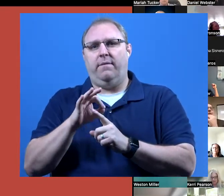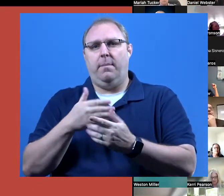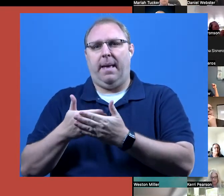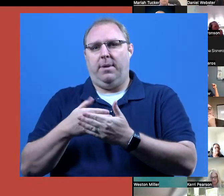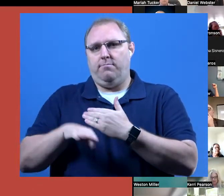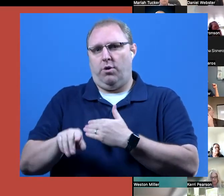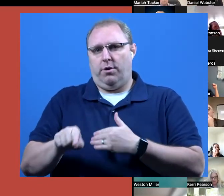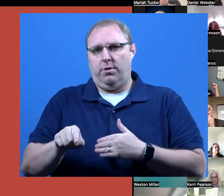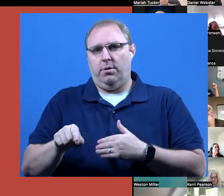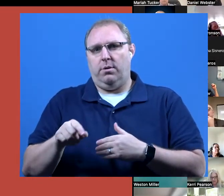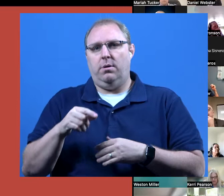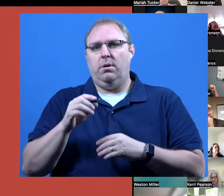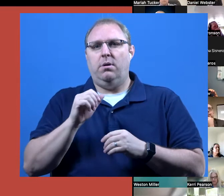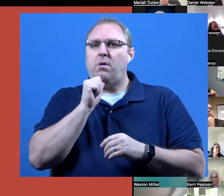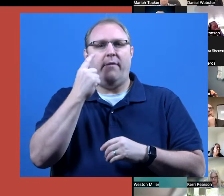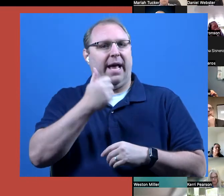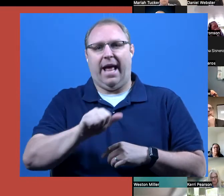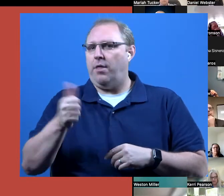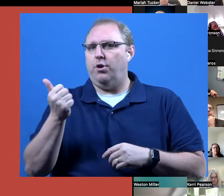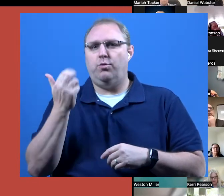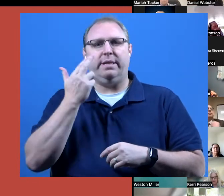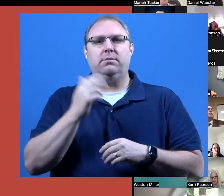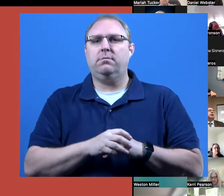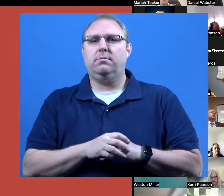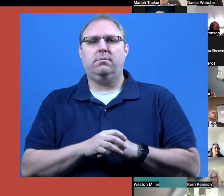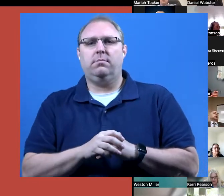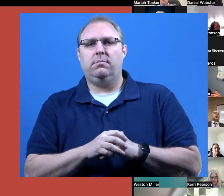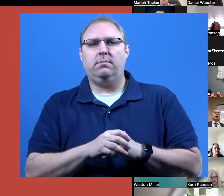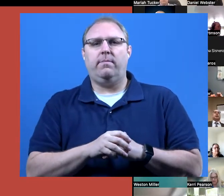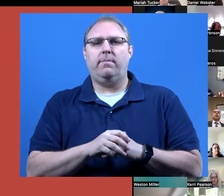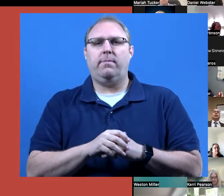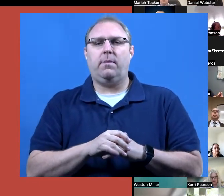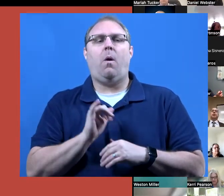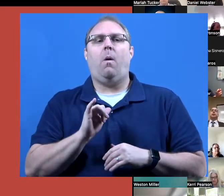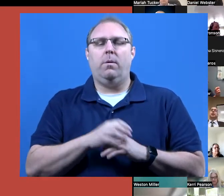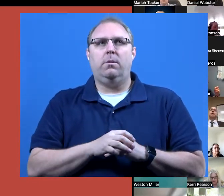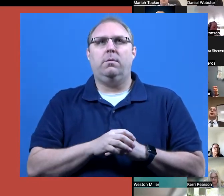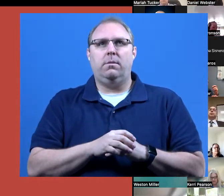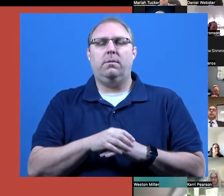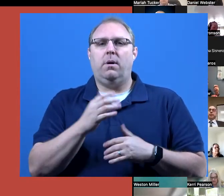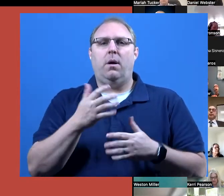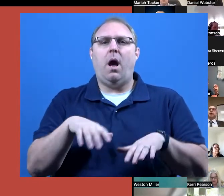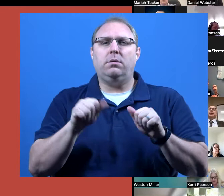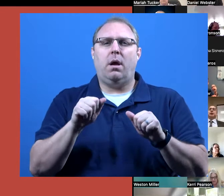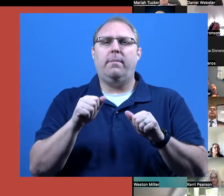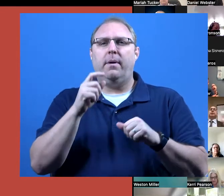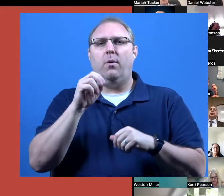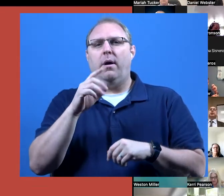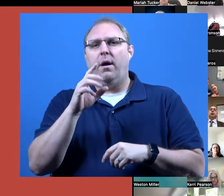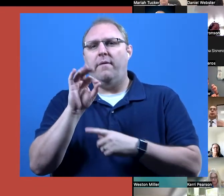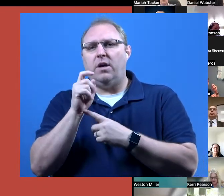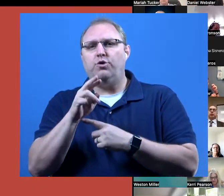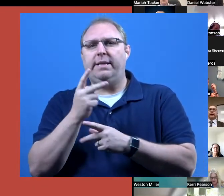that's true. Adoption, foster care. So not for, So Not for birth, daycare. adoption, foster care. Correct. But It's not